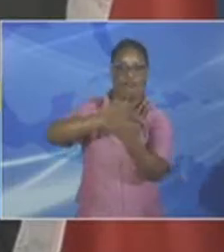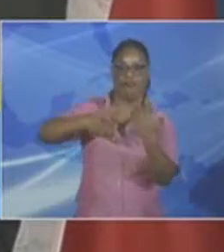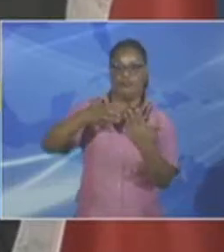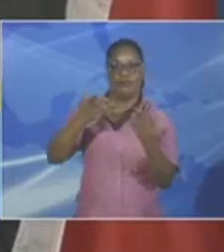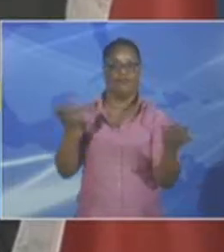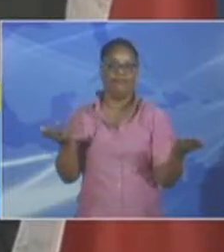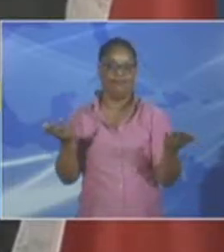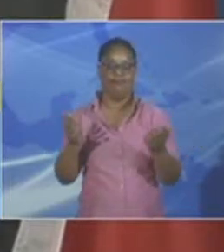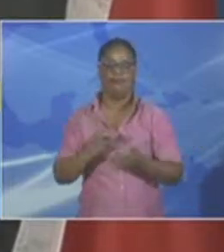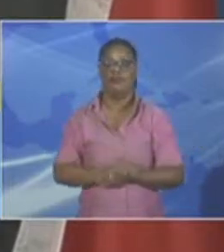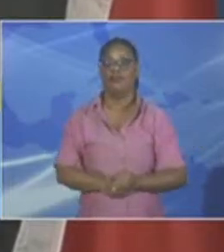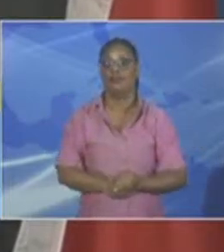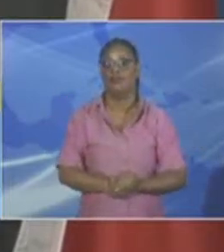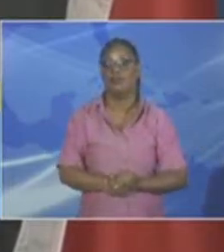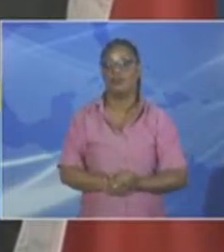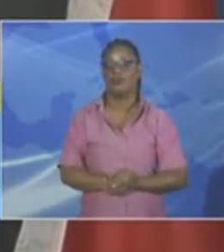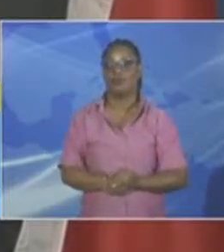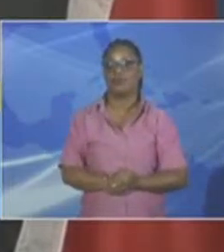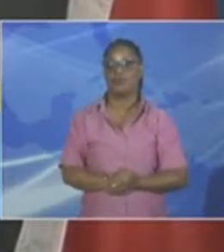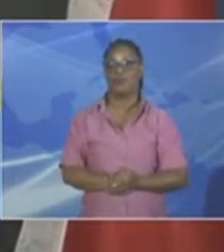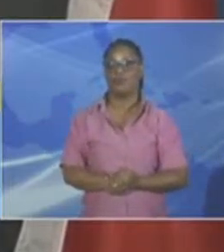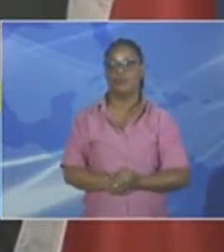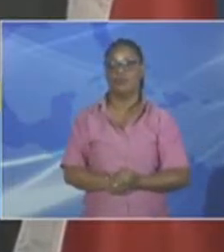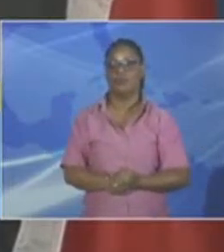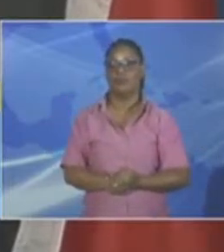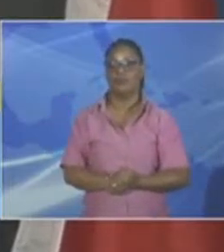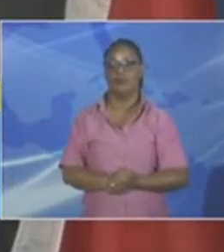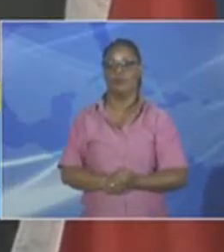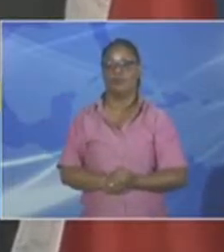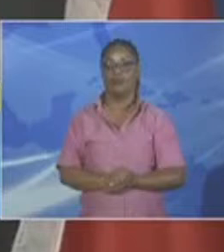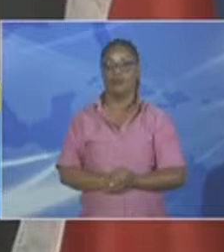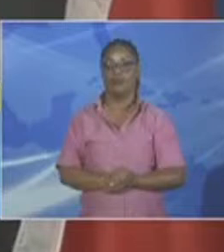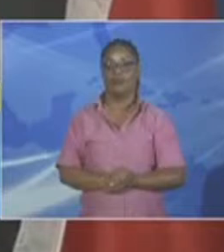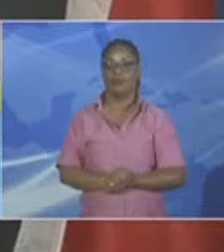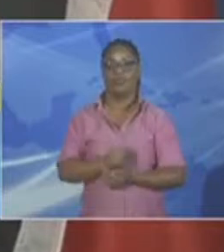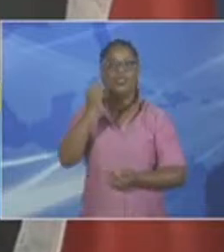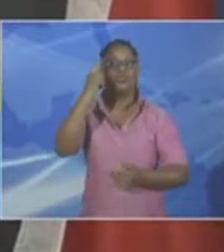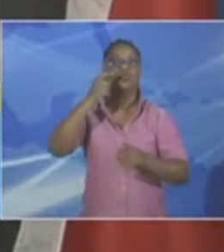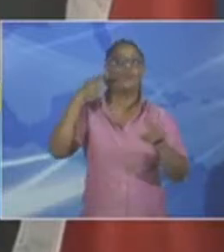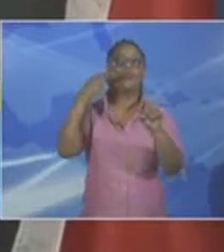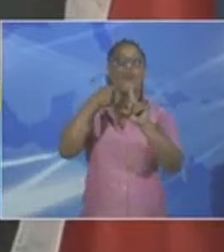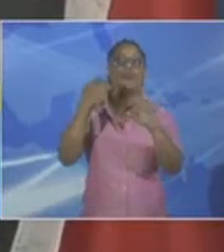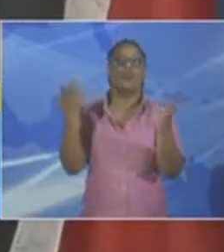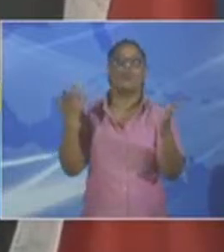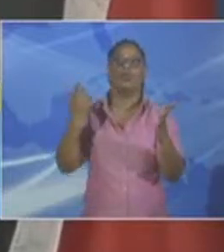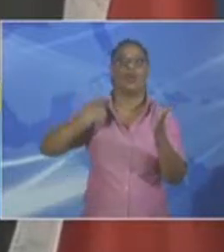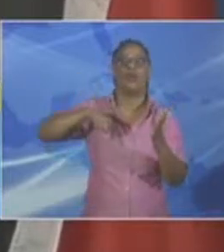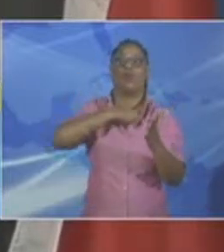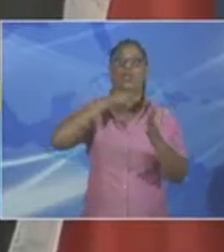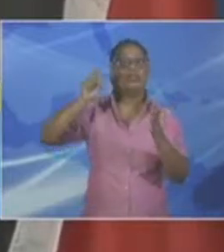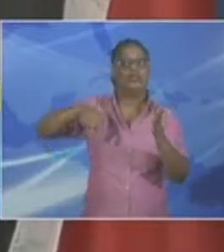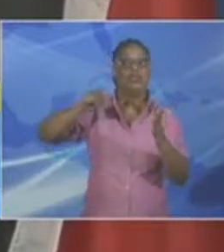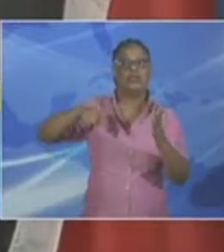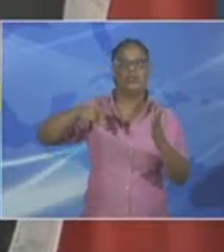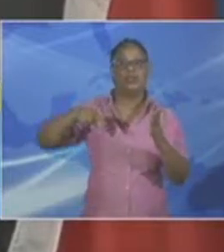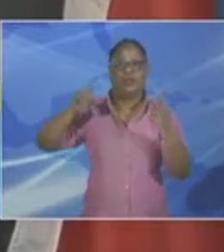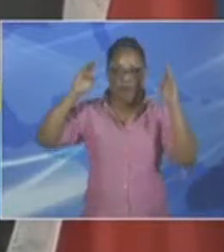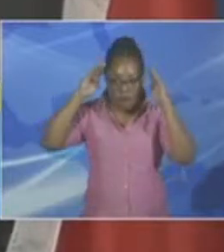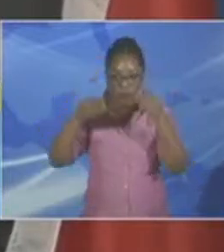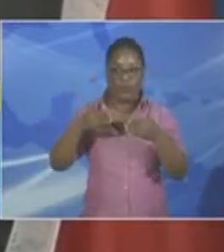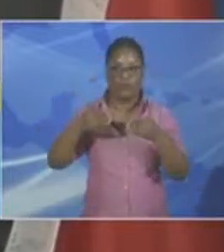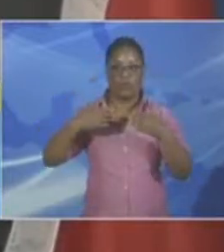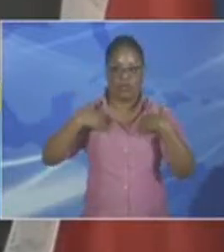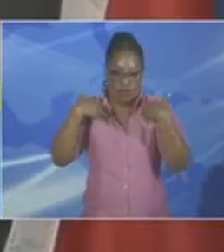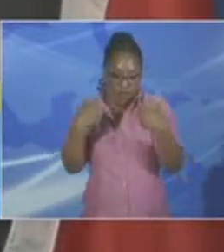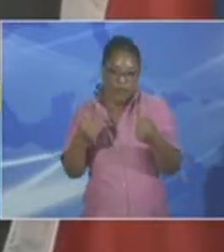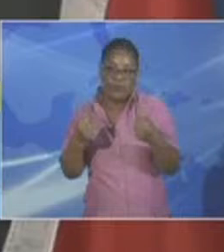not the story. The story is whether we are being health conscious enough to ensure that we don't have to call on Dr. Richards